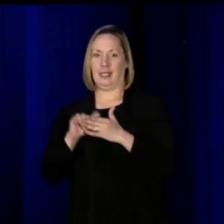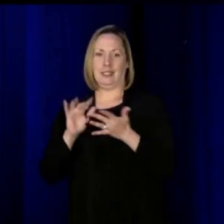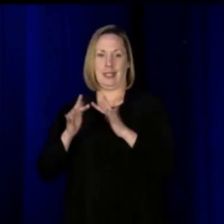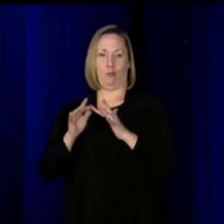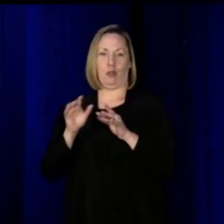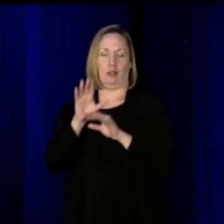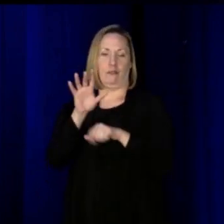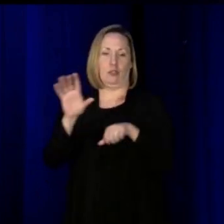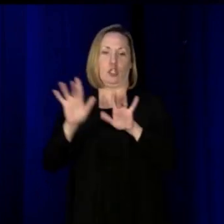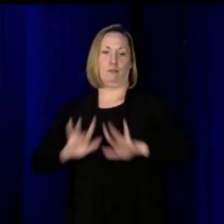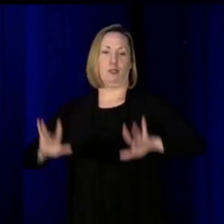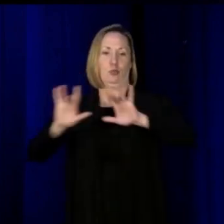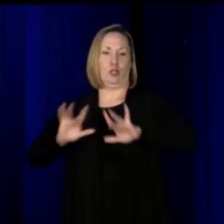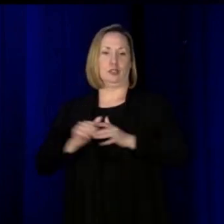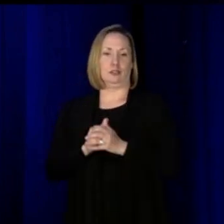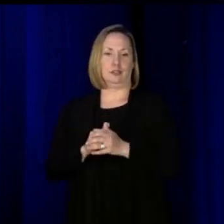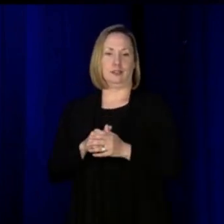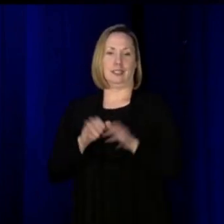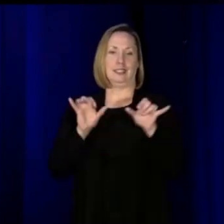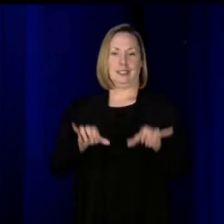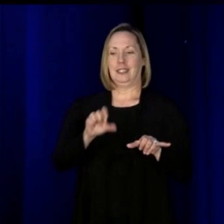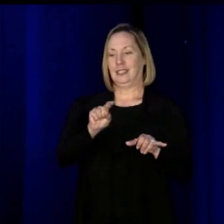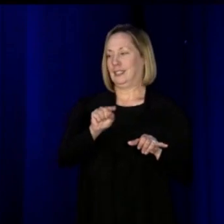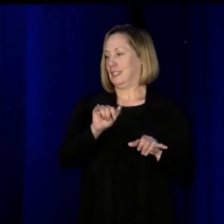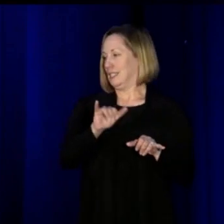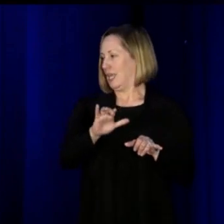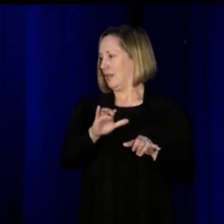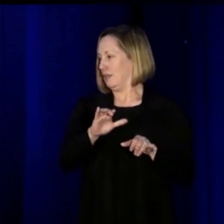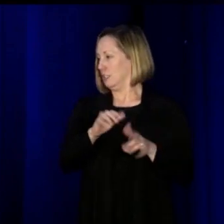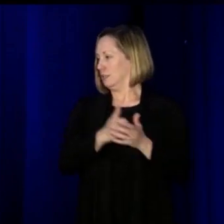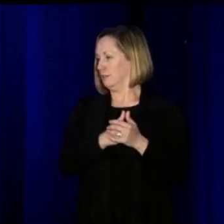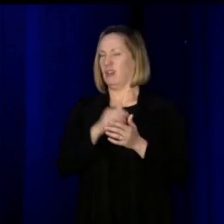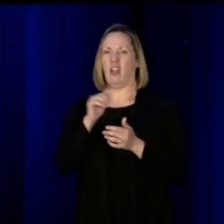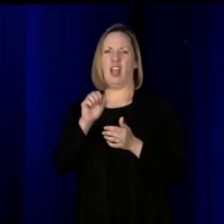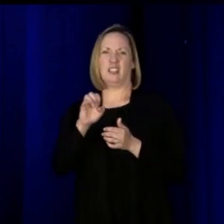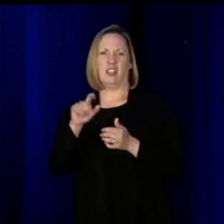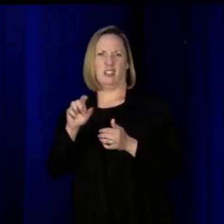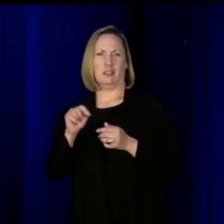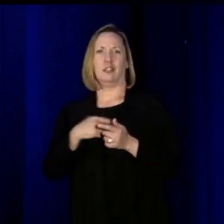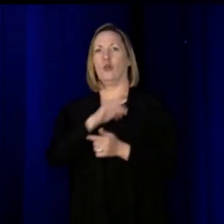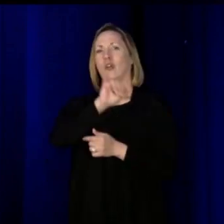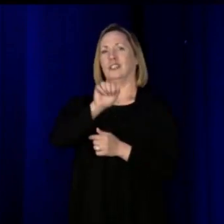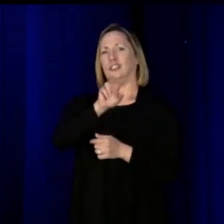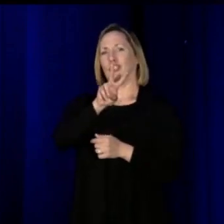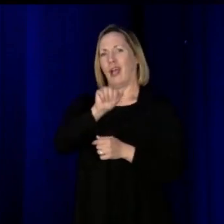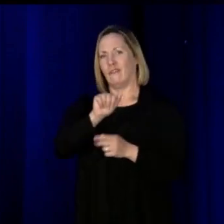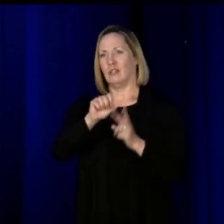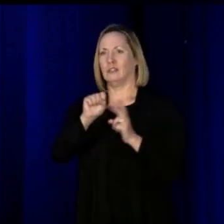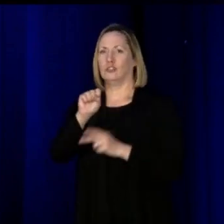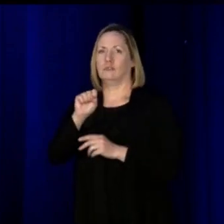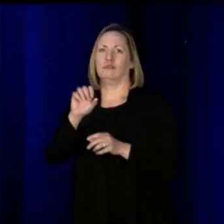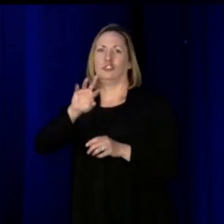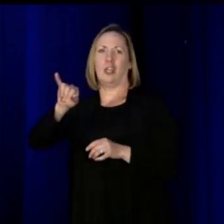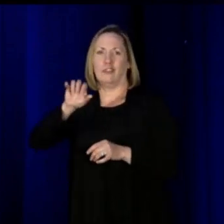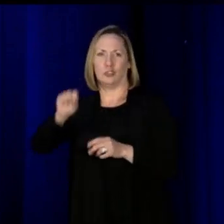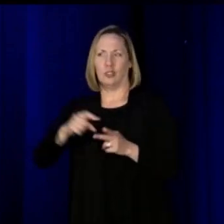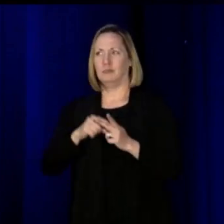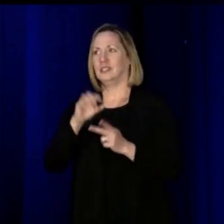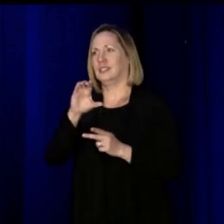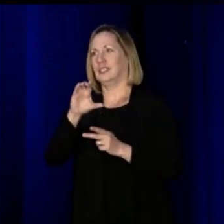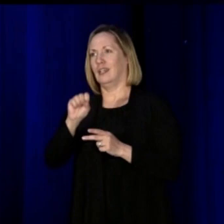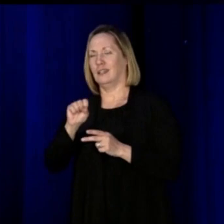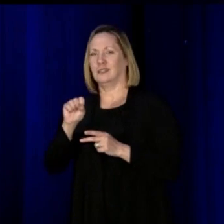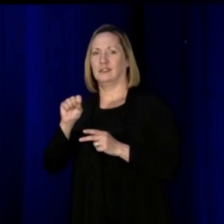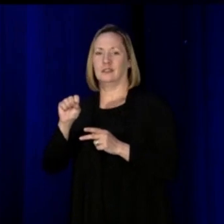delivering static assets as files, as JavaScript files, CSS files,